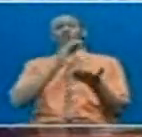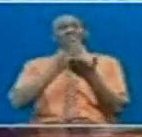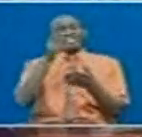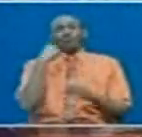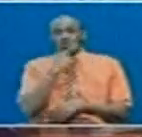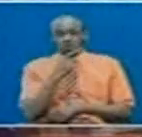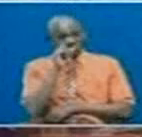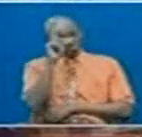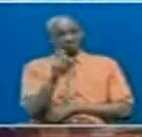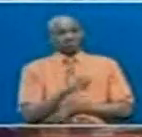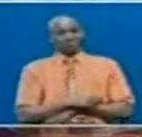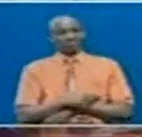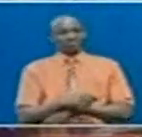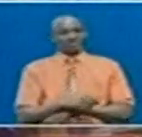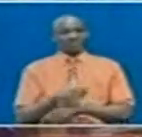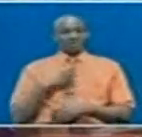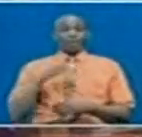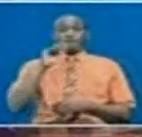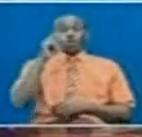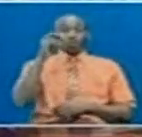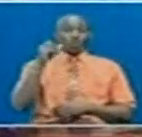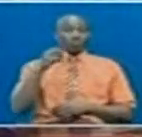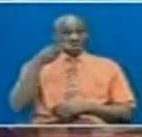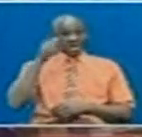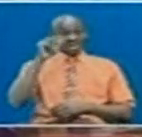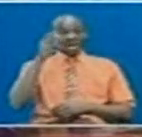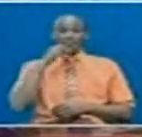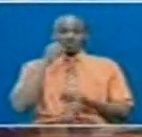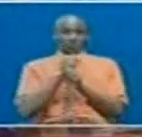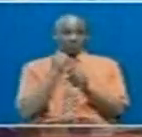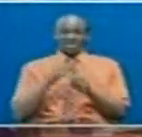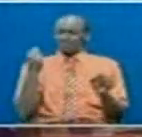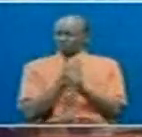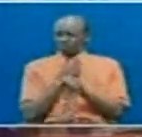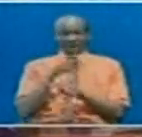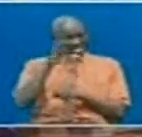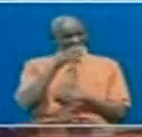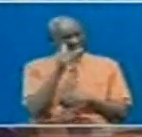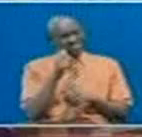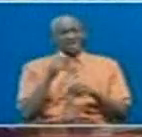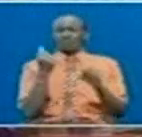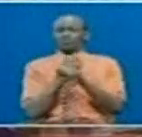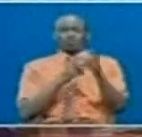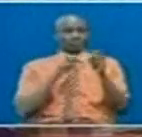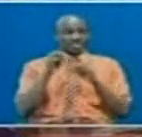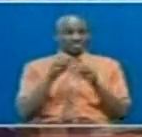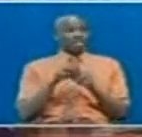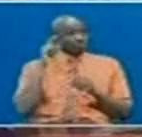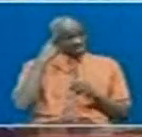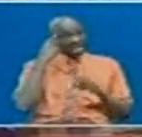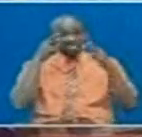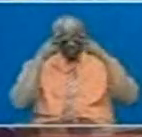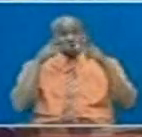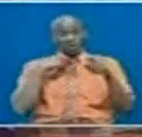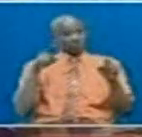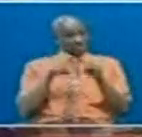glad you mentioned Boko Haram, because yes, they've made parts of northern Nigeria ungovernable. Absolutely. Is that the same thing Al-Shabaab is trying to do here?